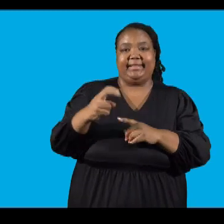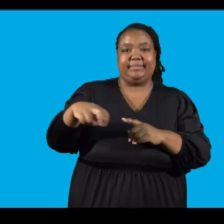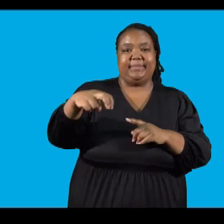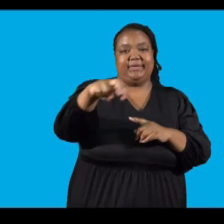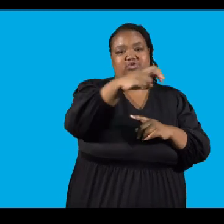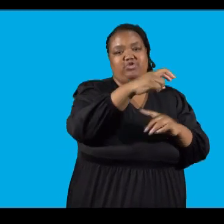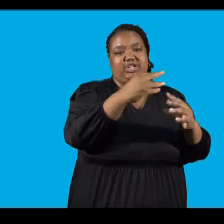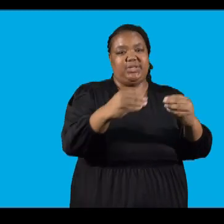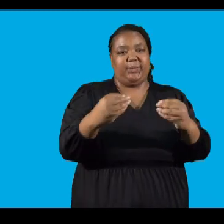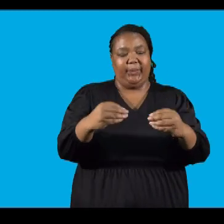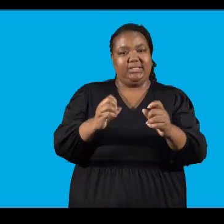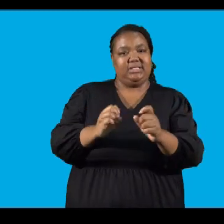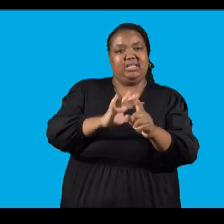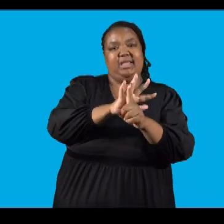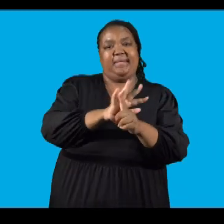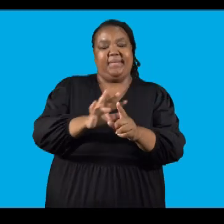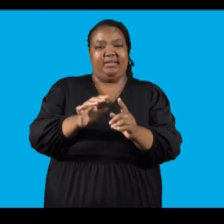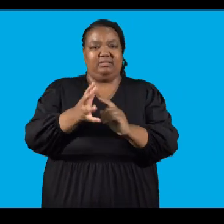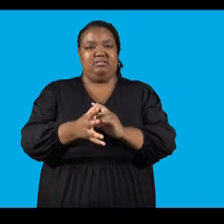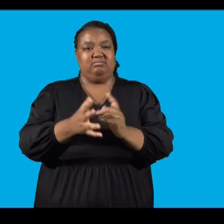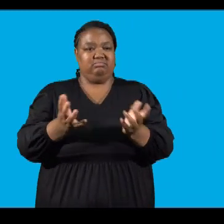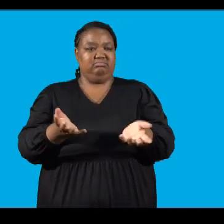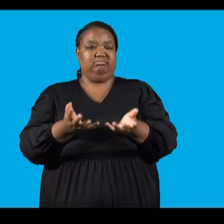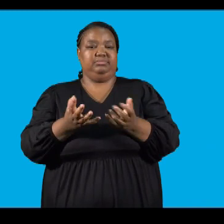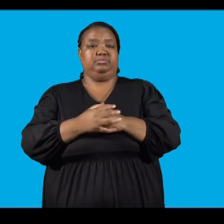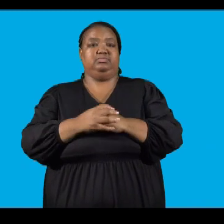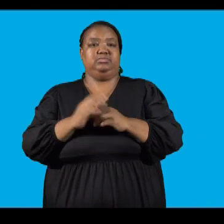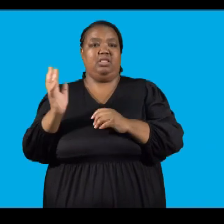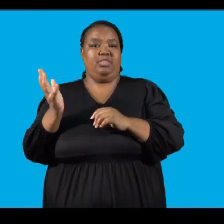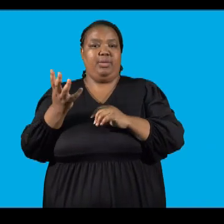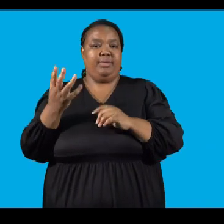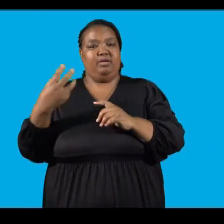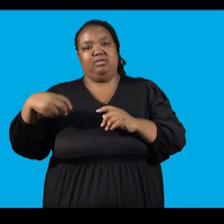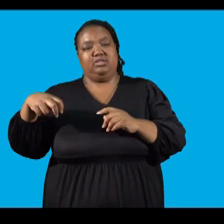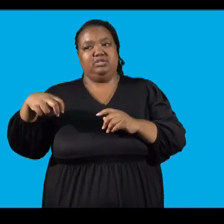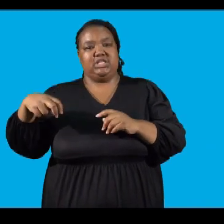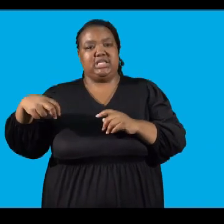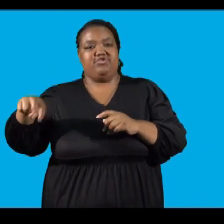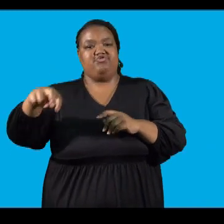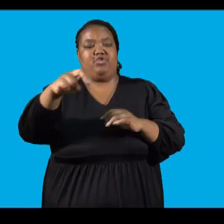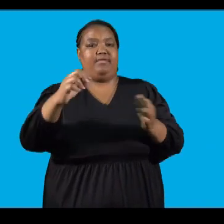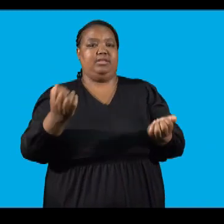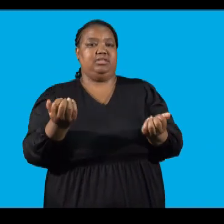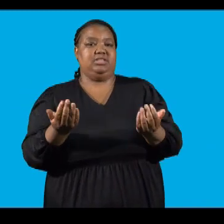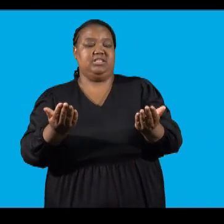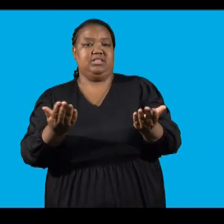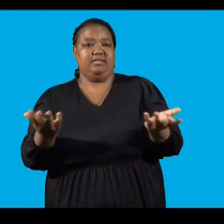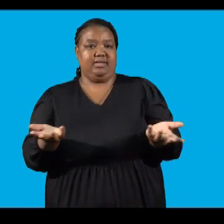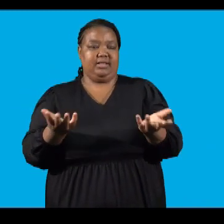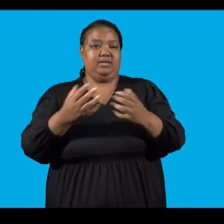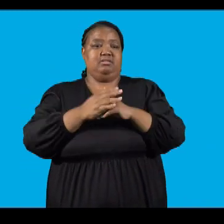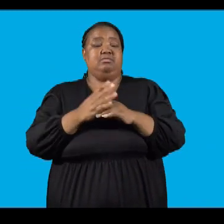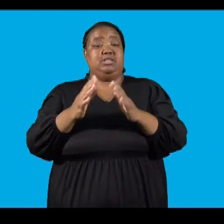potentially impacting the tourism industry and related sectors like the hospitality and travel